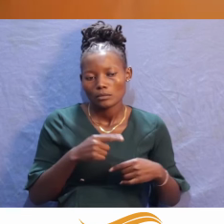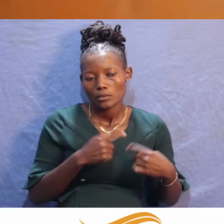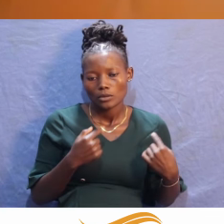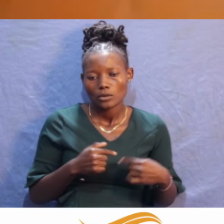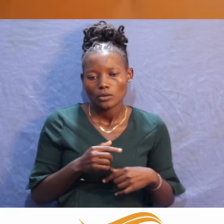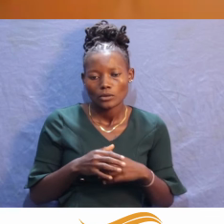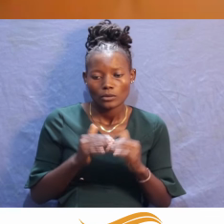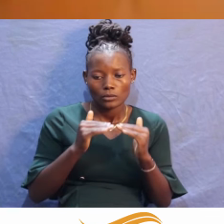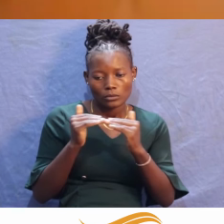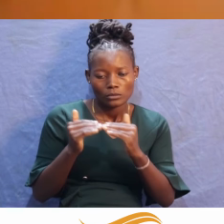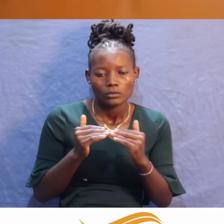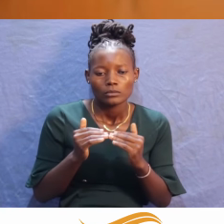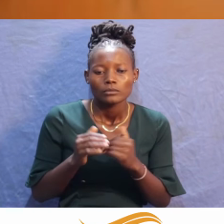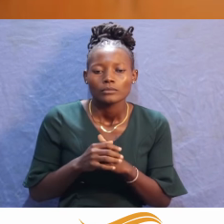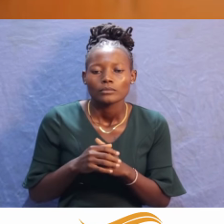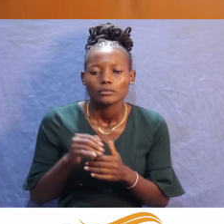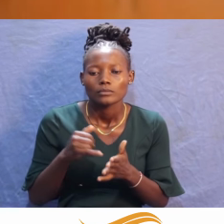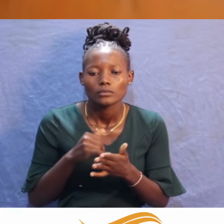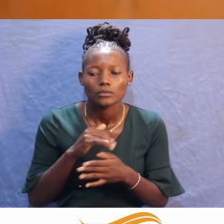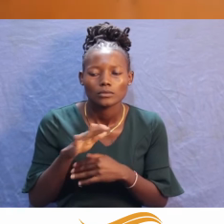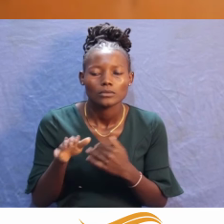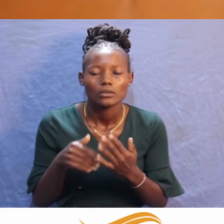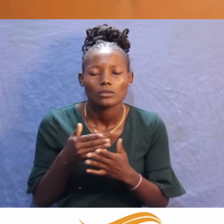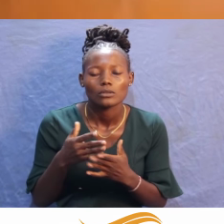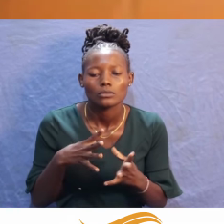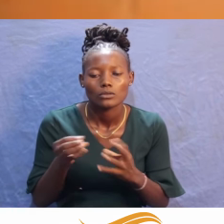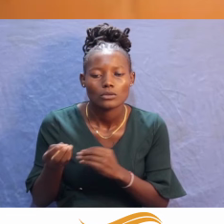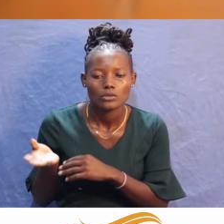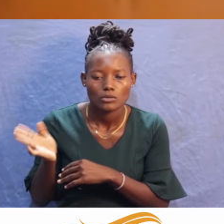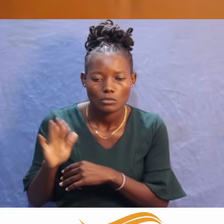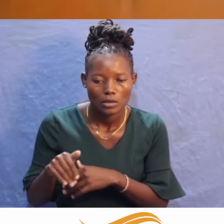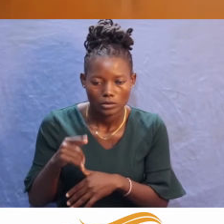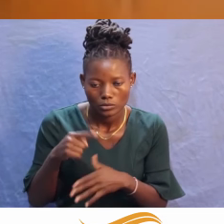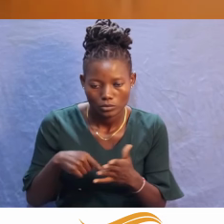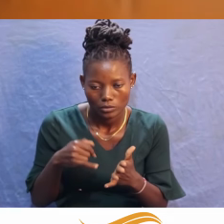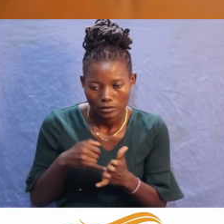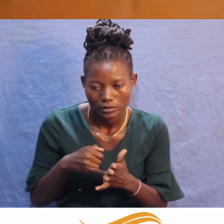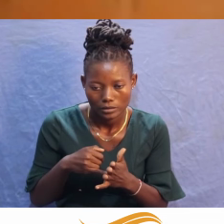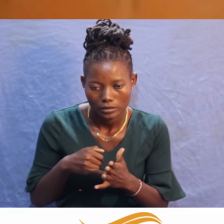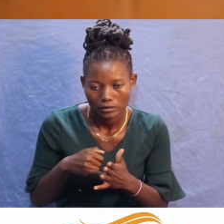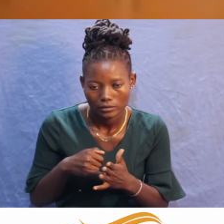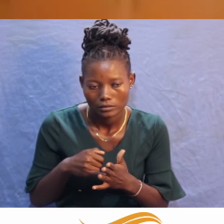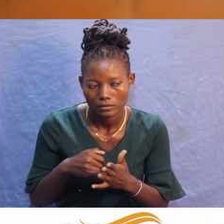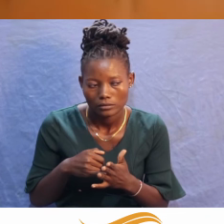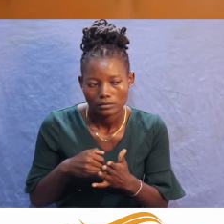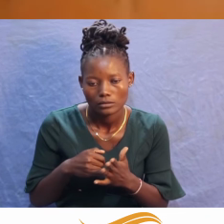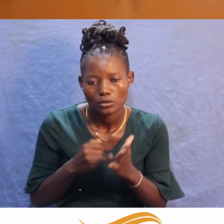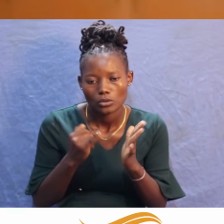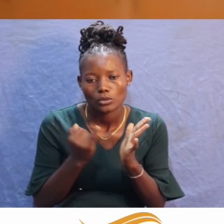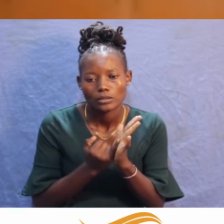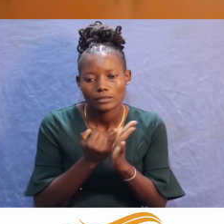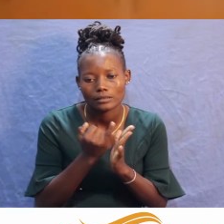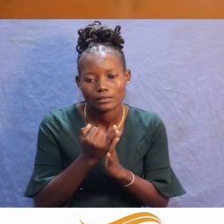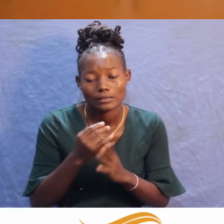Well, it all goes back to whatever it takes to raise the heart rate in that